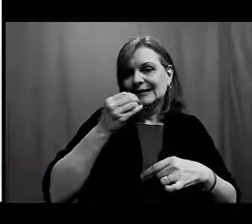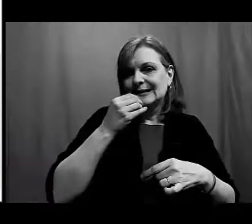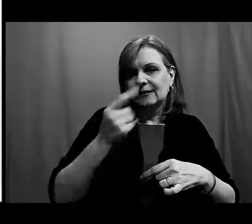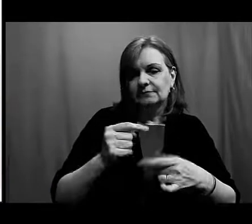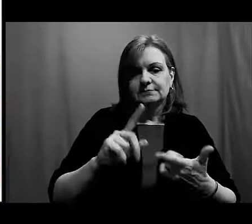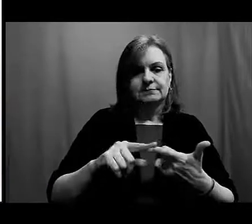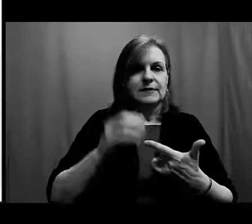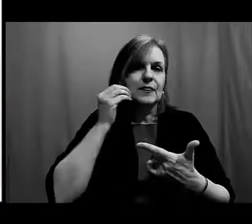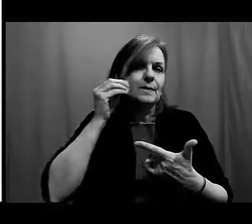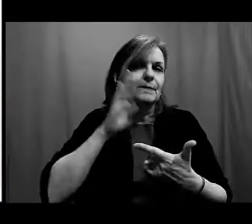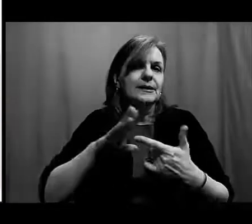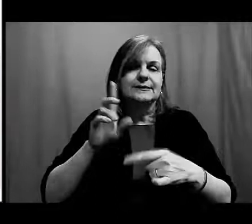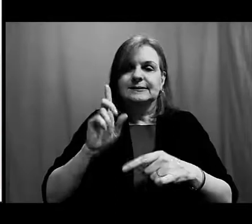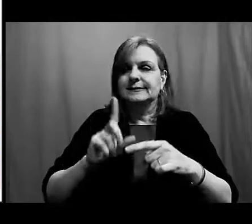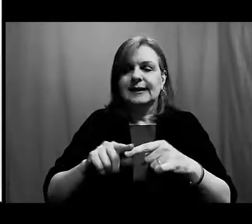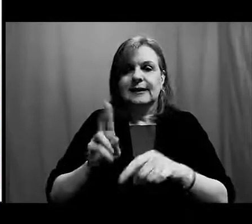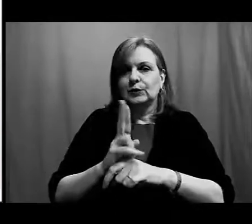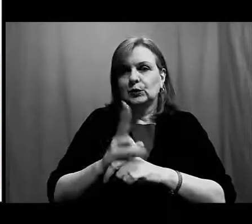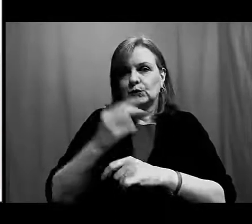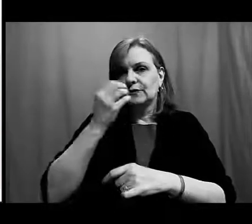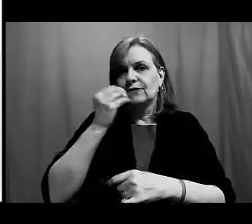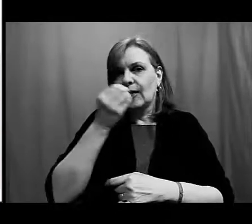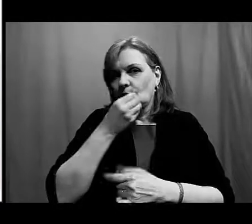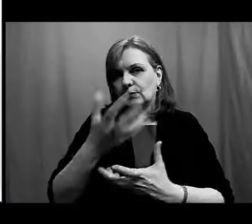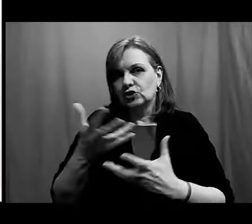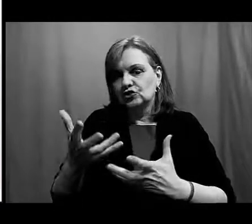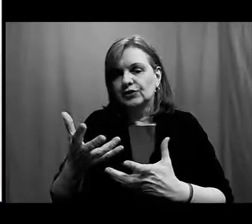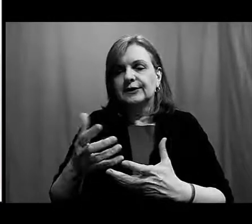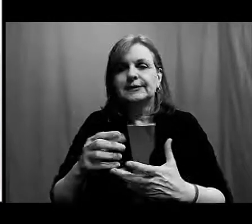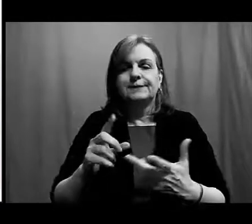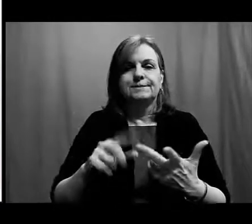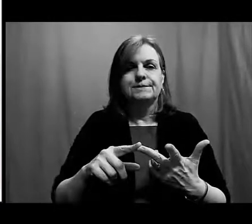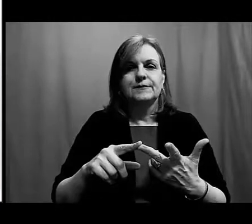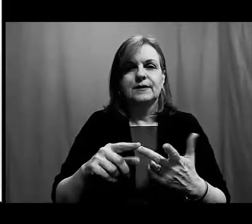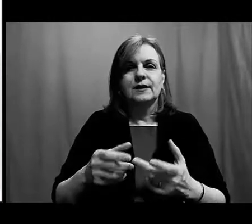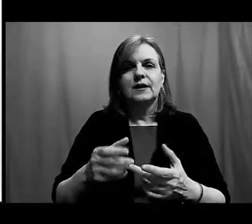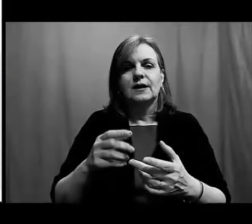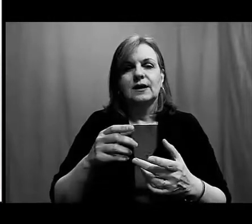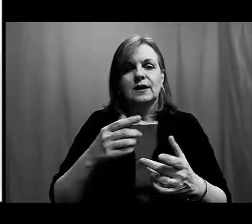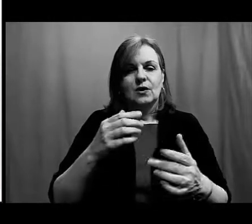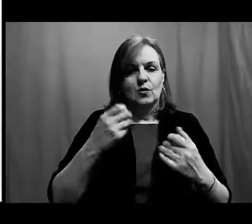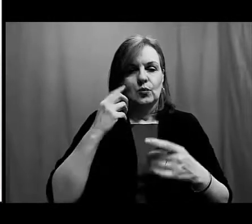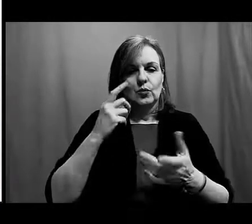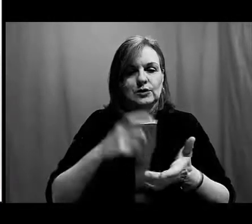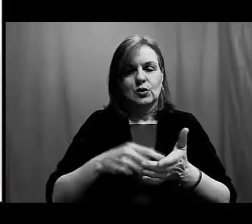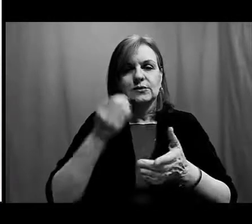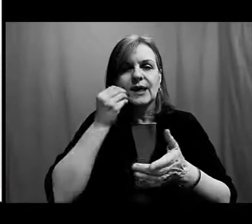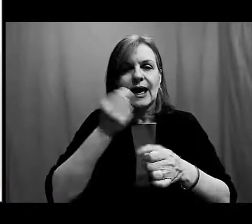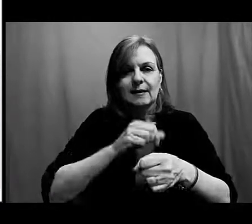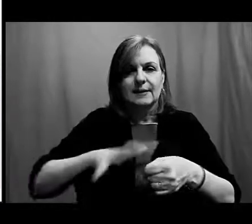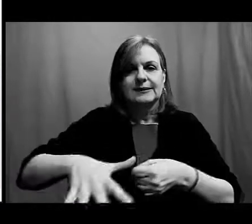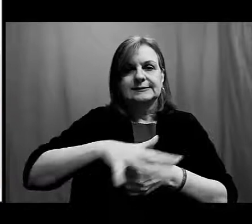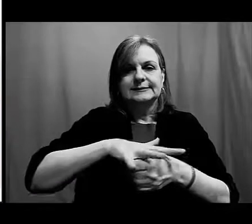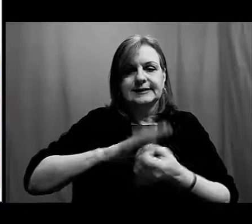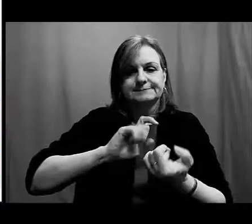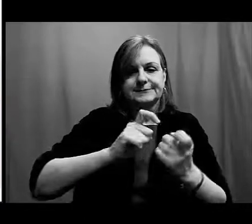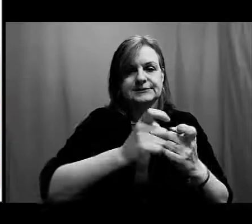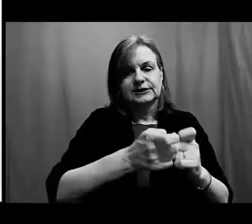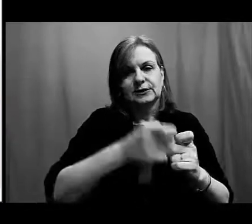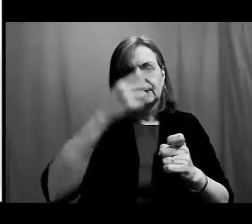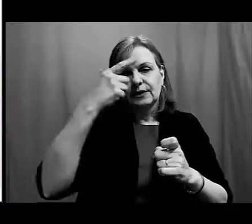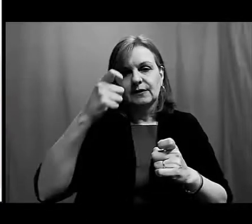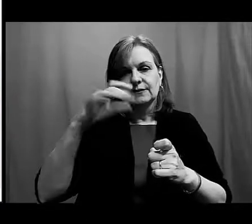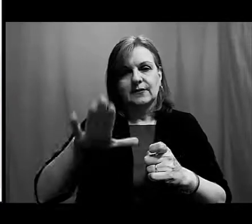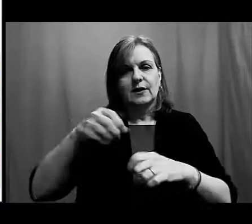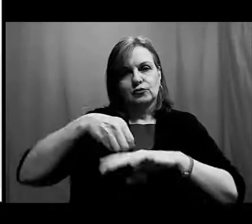don't benefit much from it, despite all of its flowers. We've got a lot of issues with changes in habitat, runoff, and